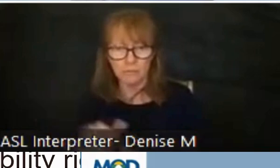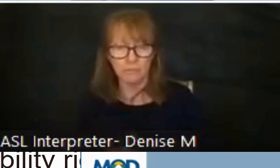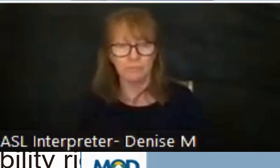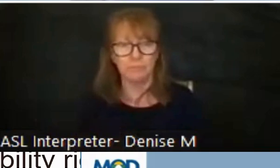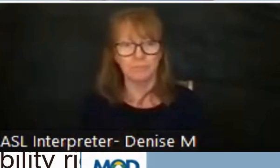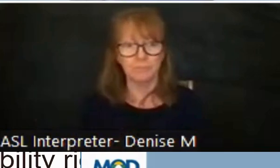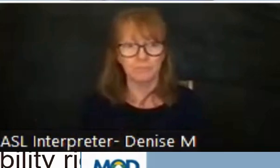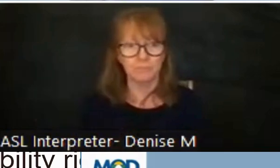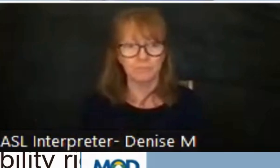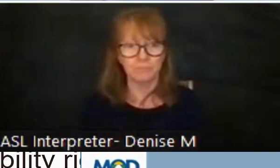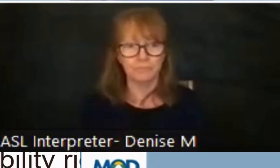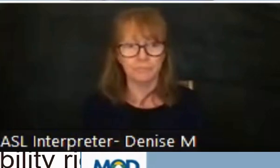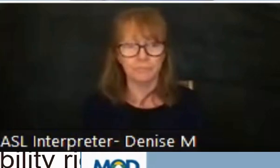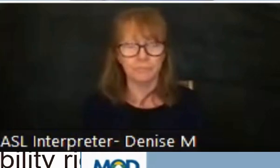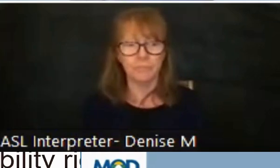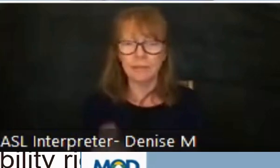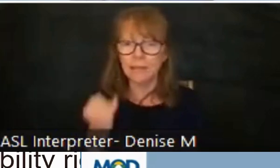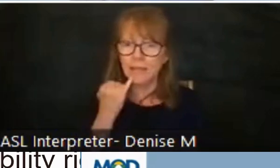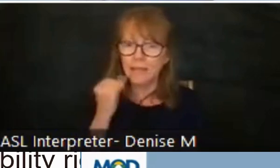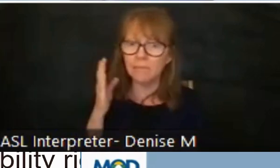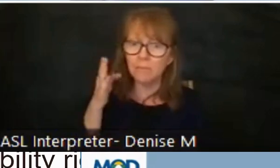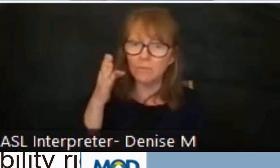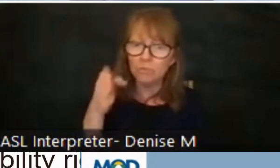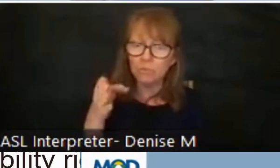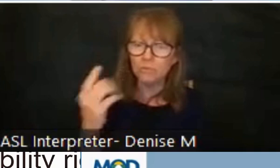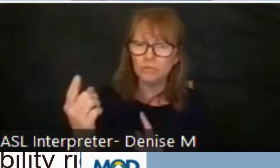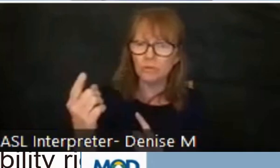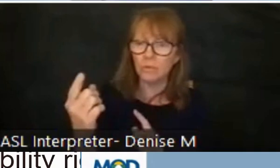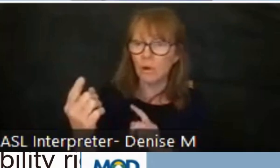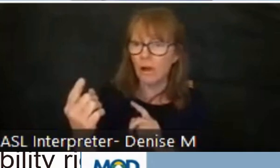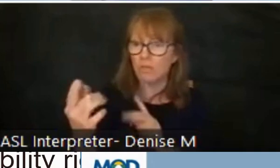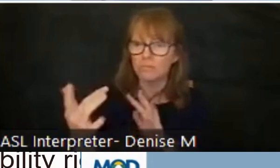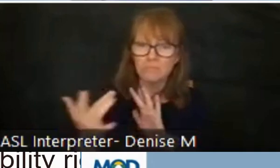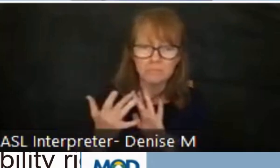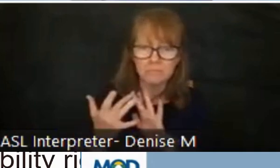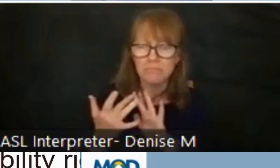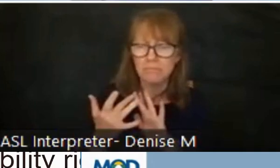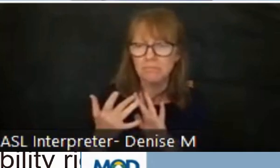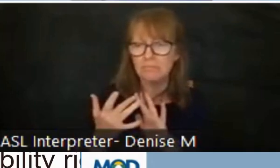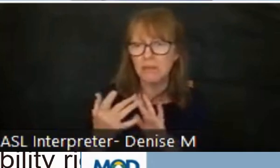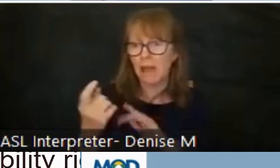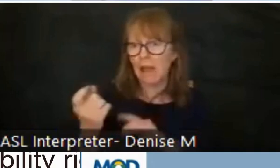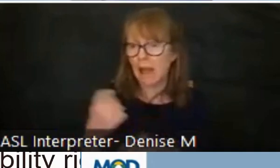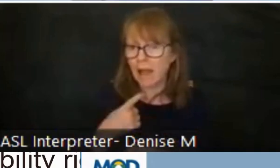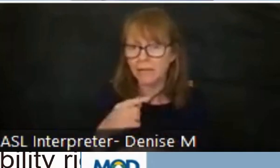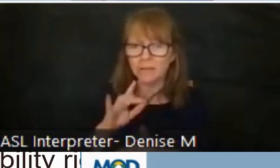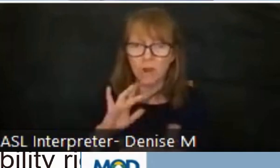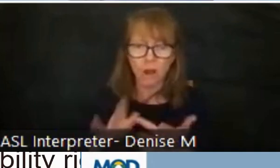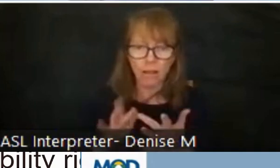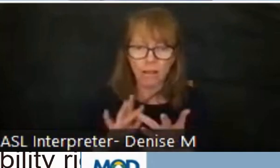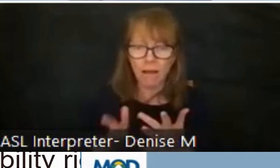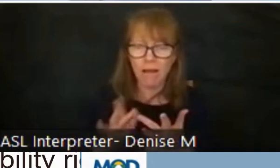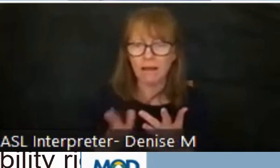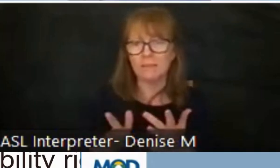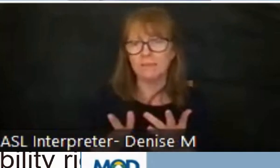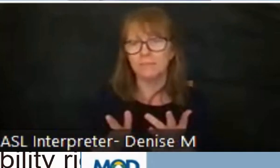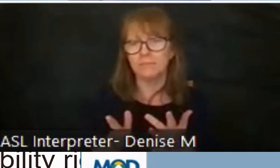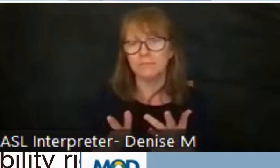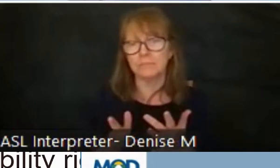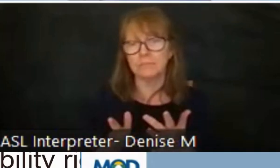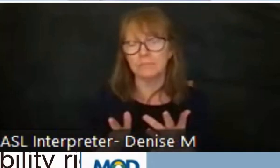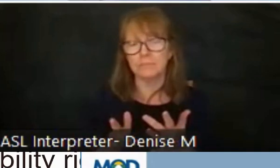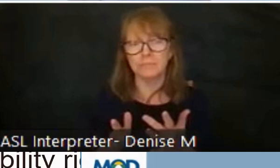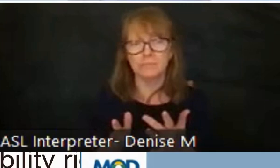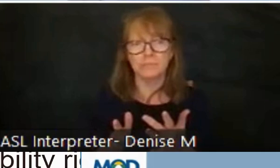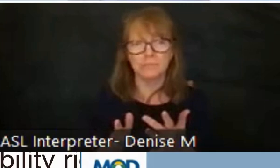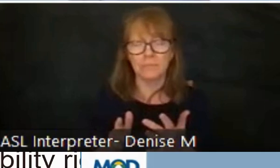If you would ever like to consult with us, please feel free to submit a question online via our